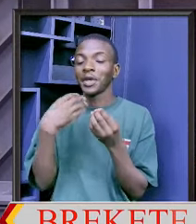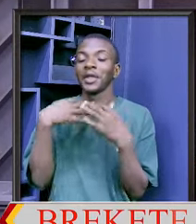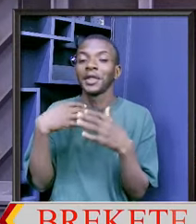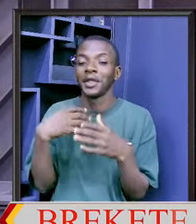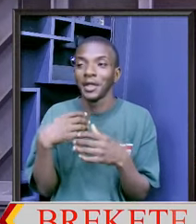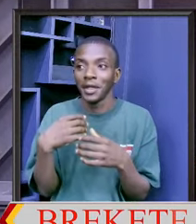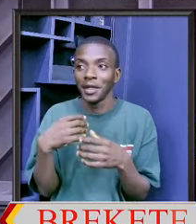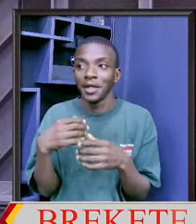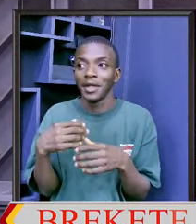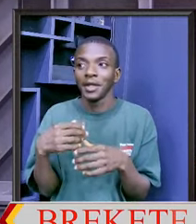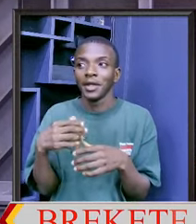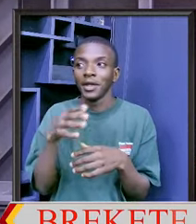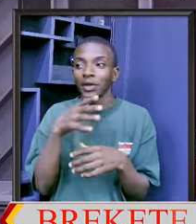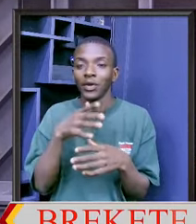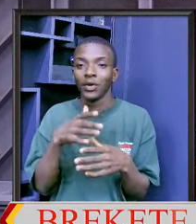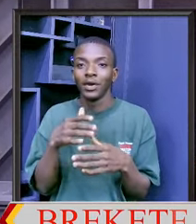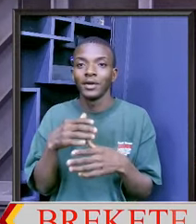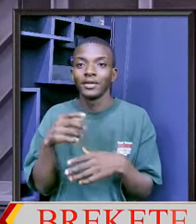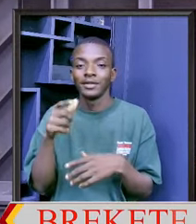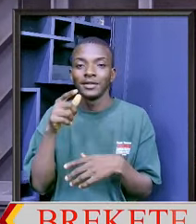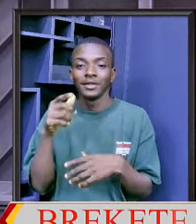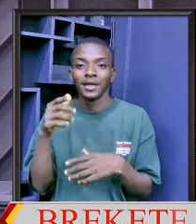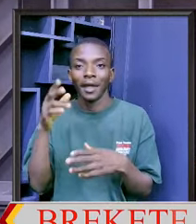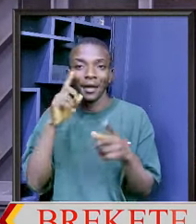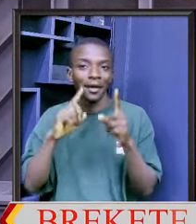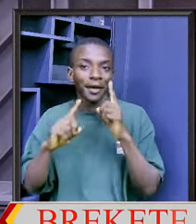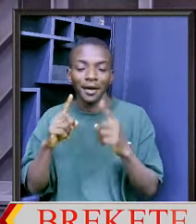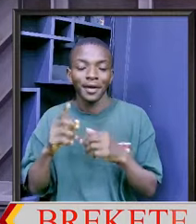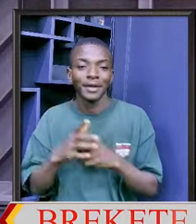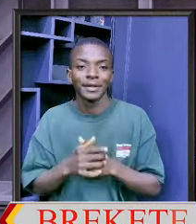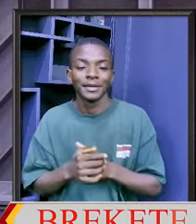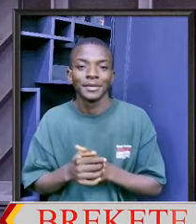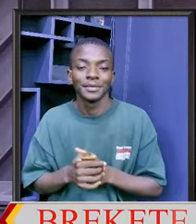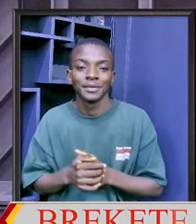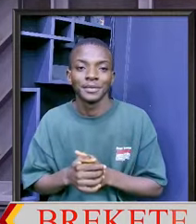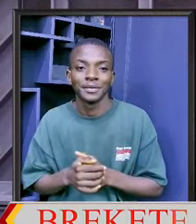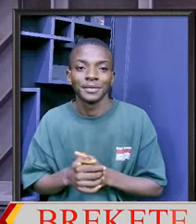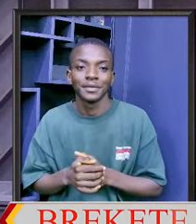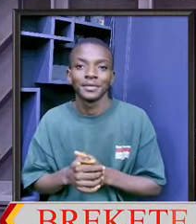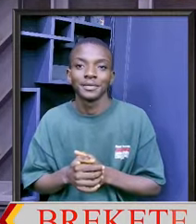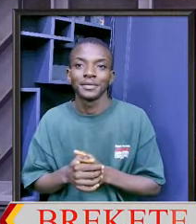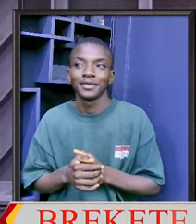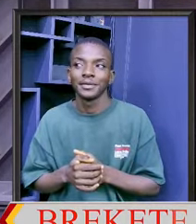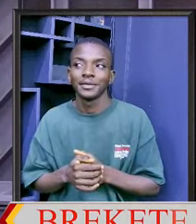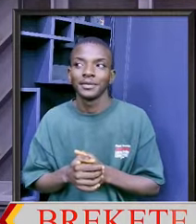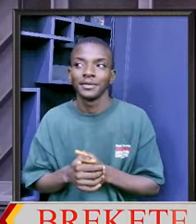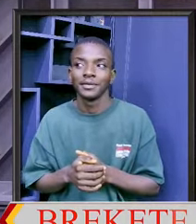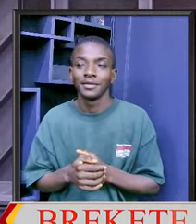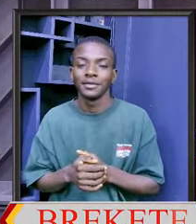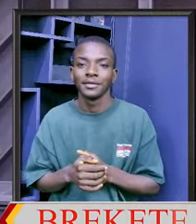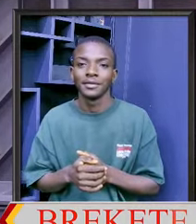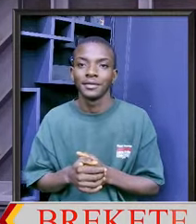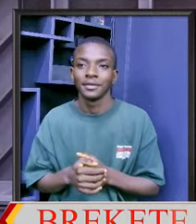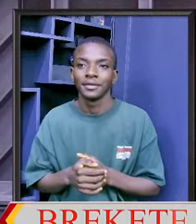And your wife come, they cry. No, they cry. Now, what thing you talk about that? Say the wife, they